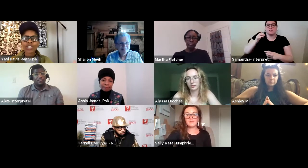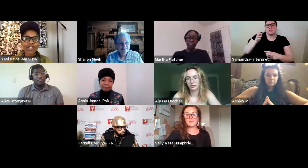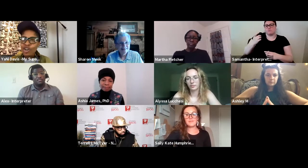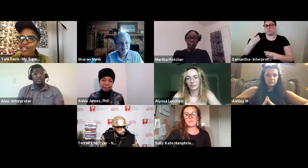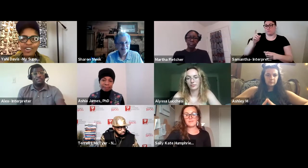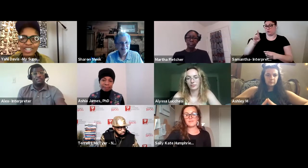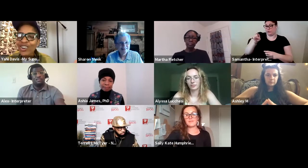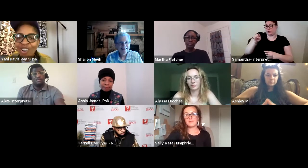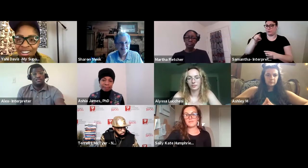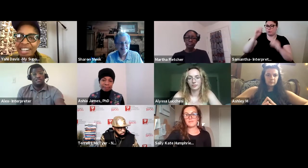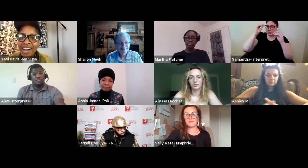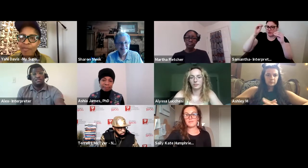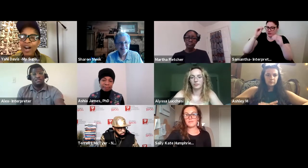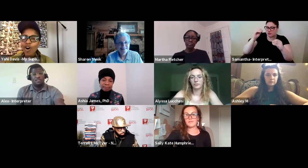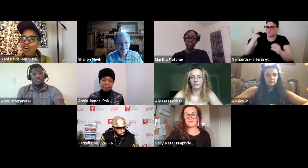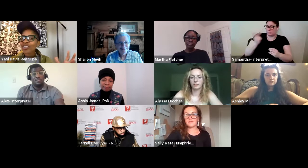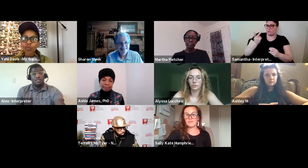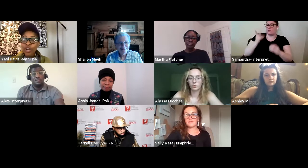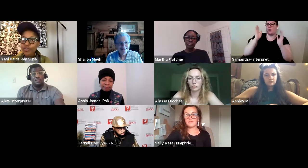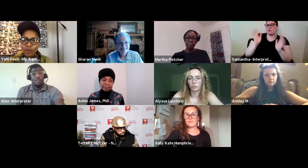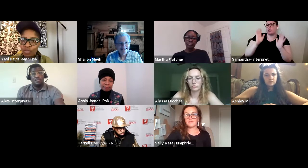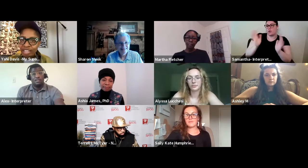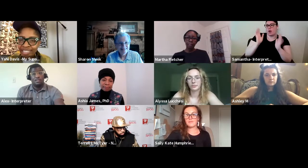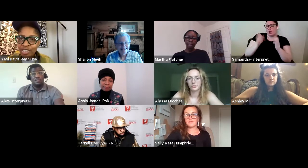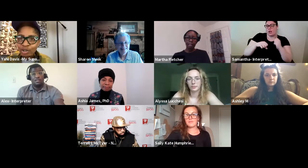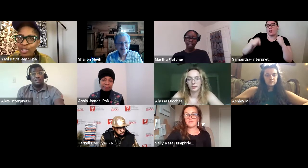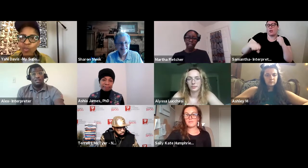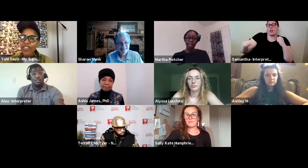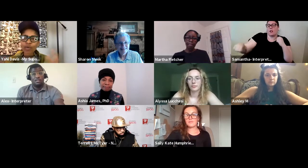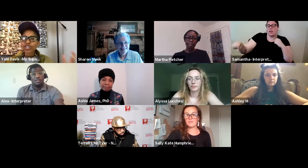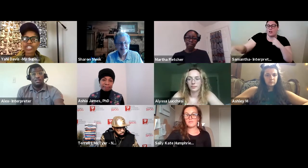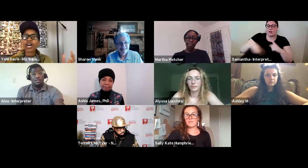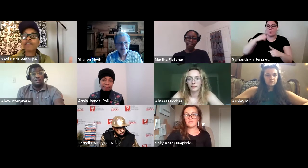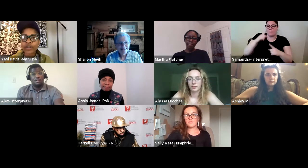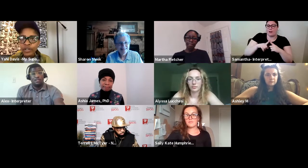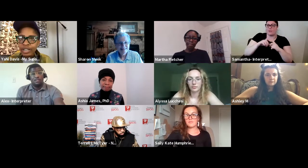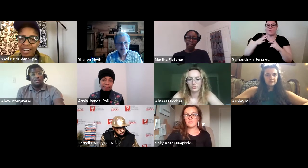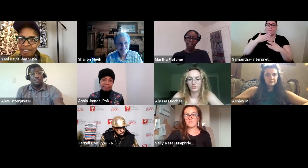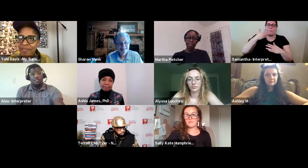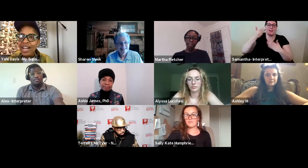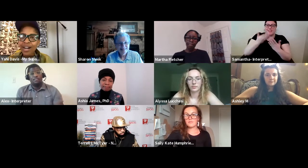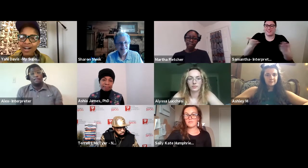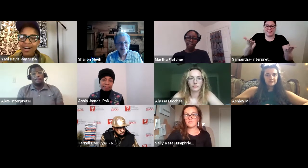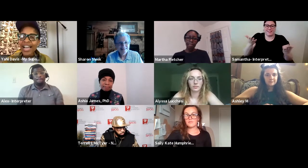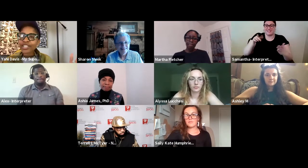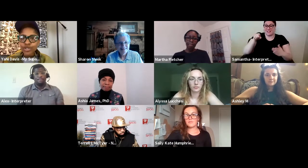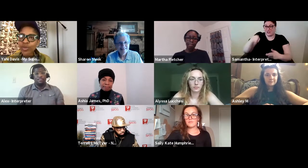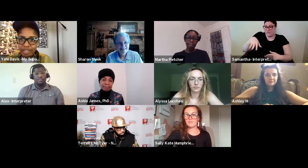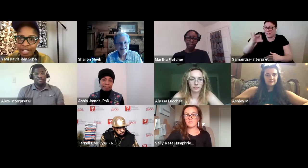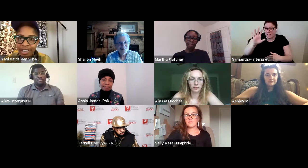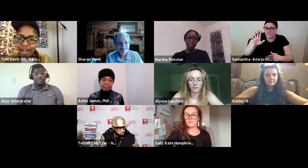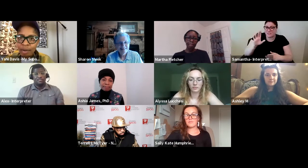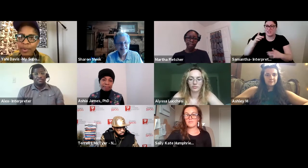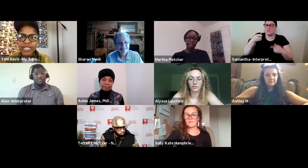we went on and on and on about all of the wonderful things, that were discovered as you